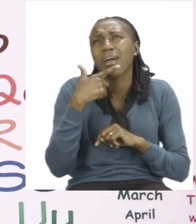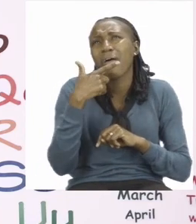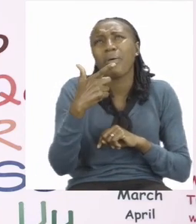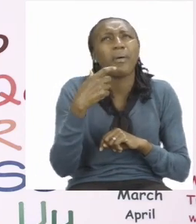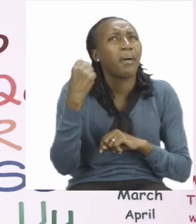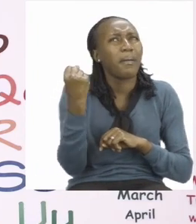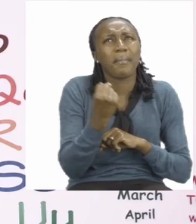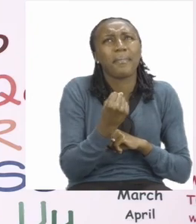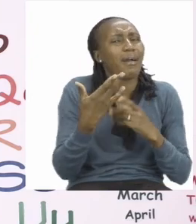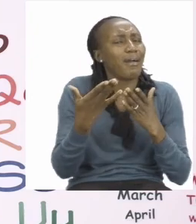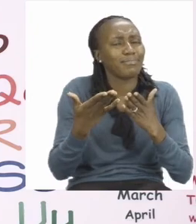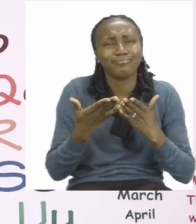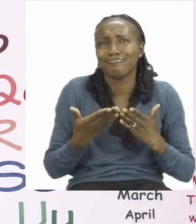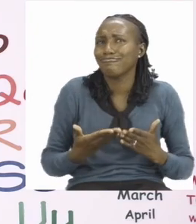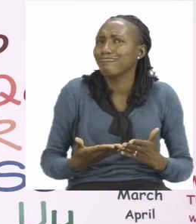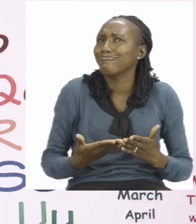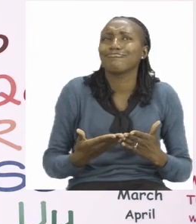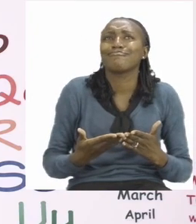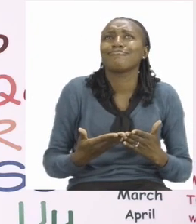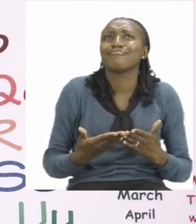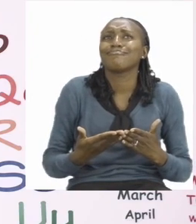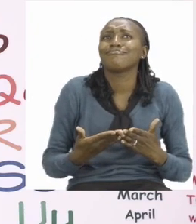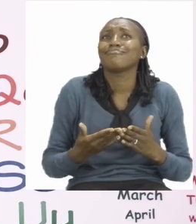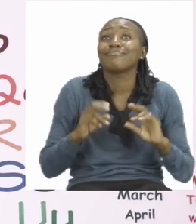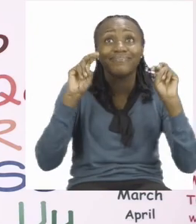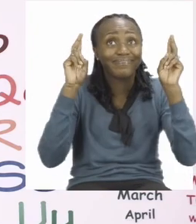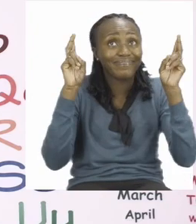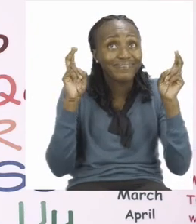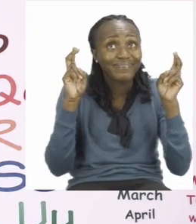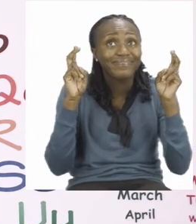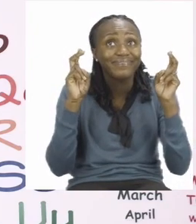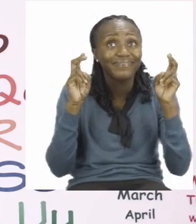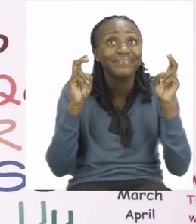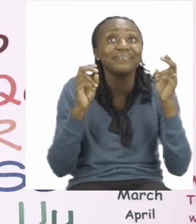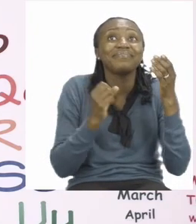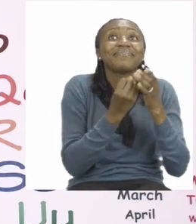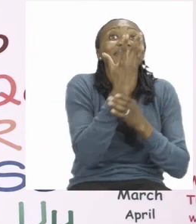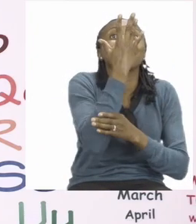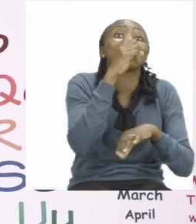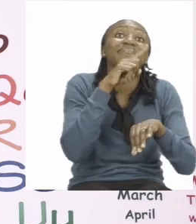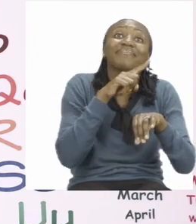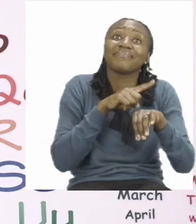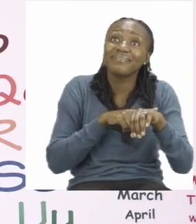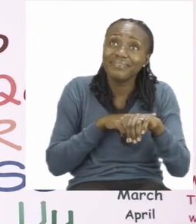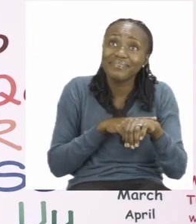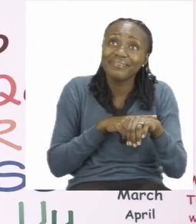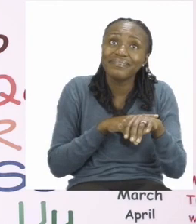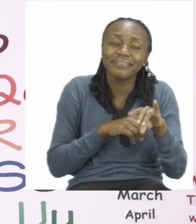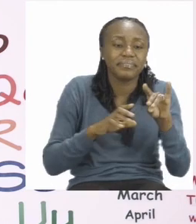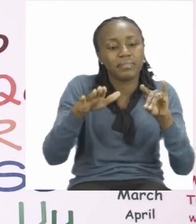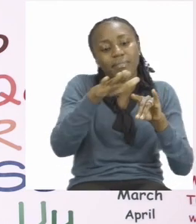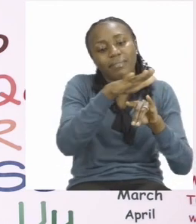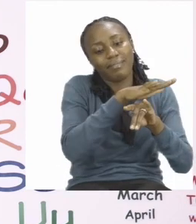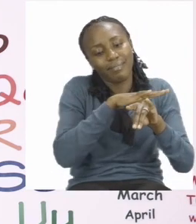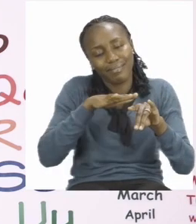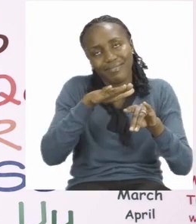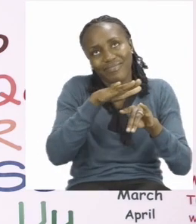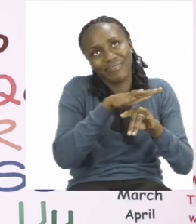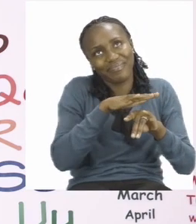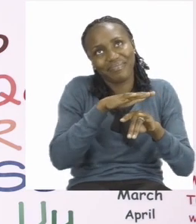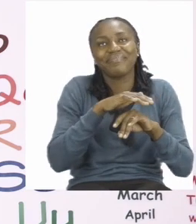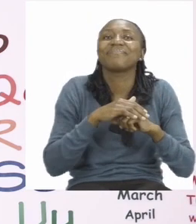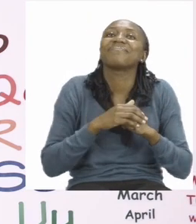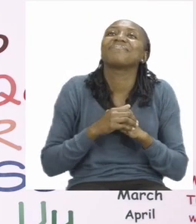thank you so much for joining me today. Our theme this week is Spring